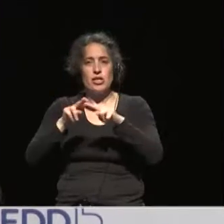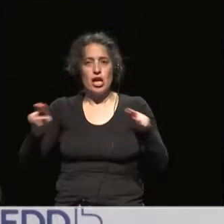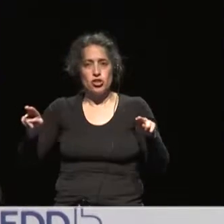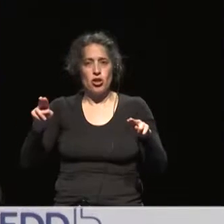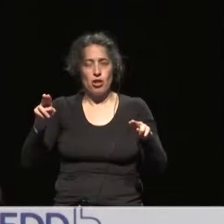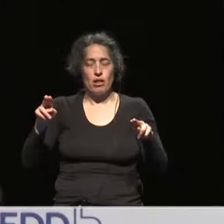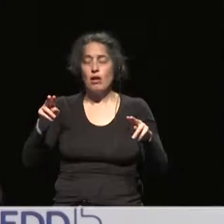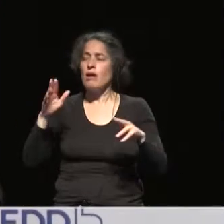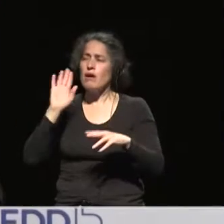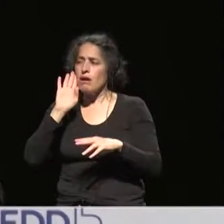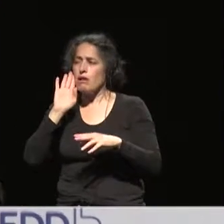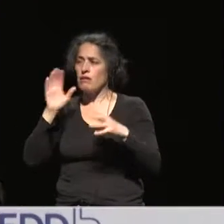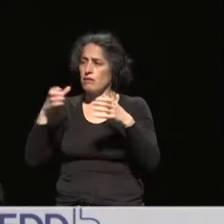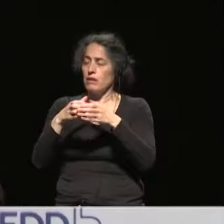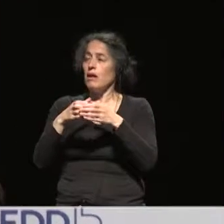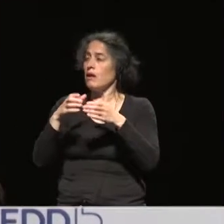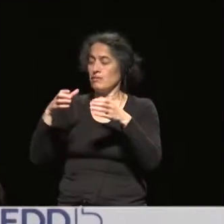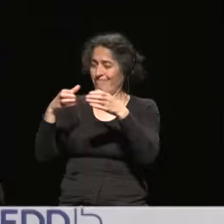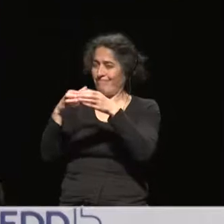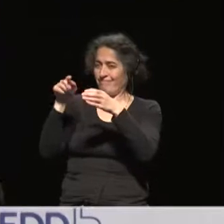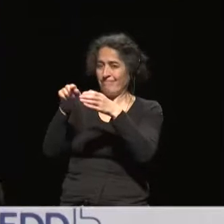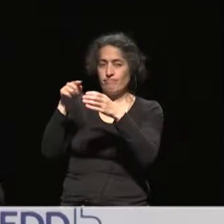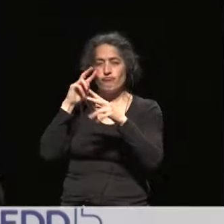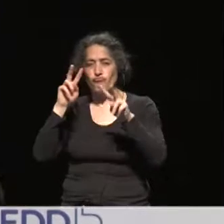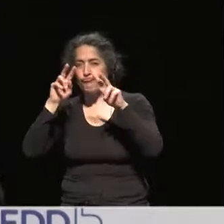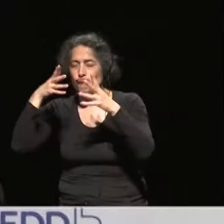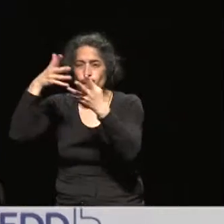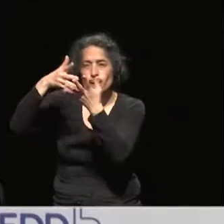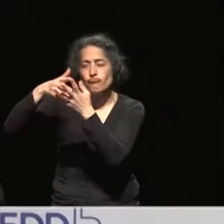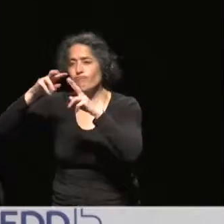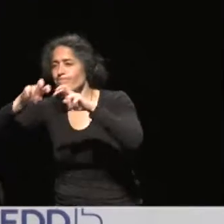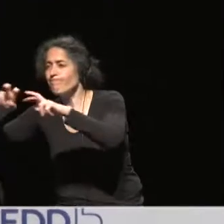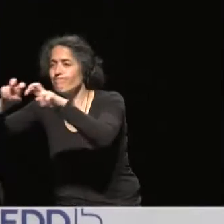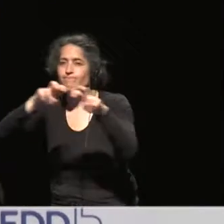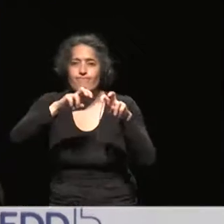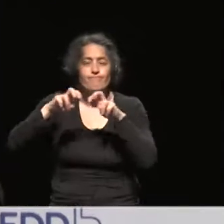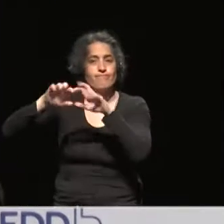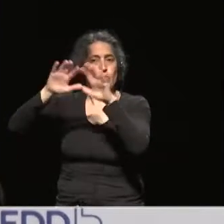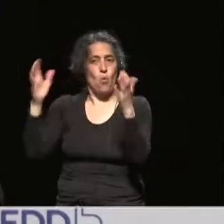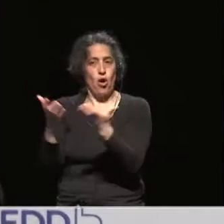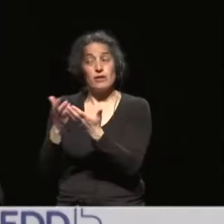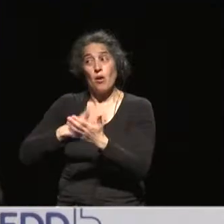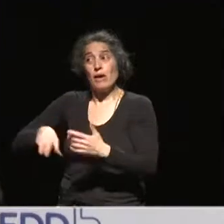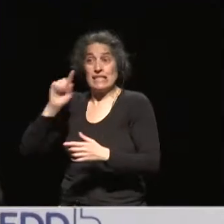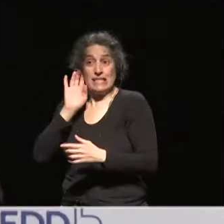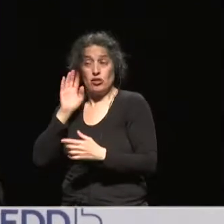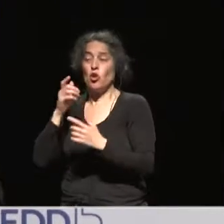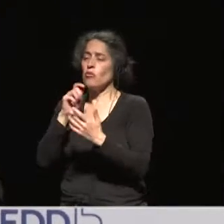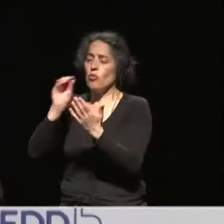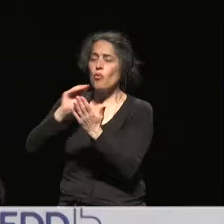And I'm just stating a hypothesis here, that most of